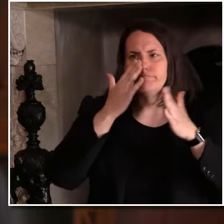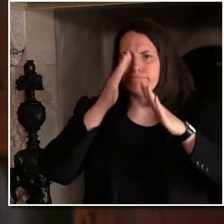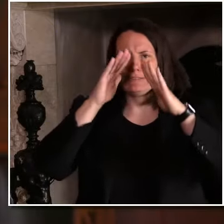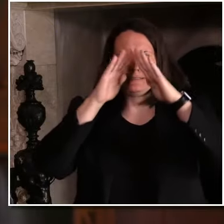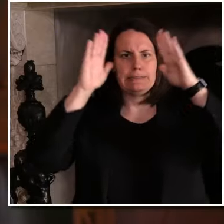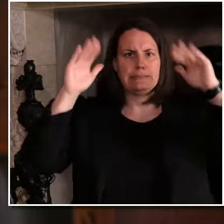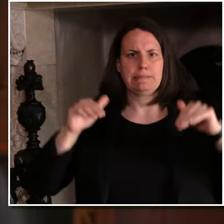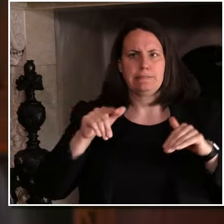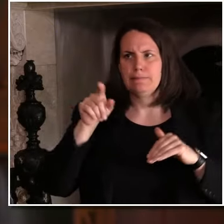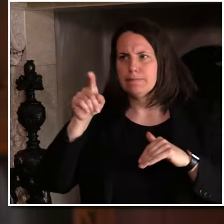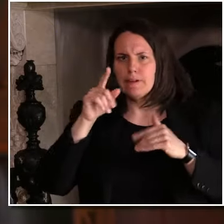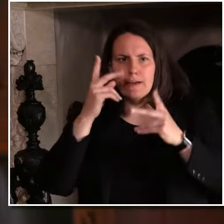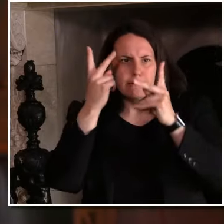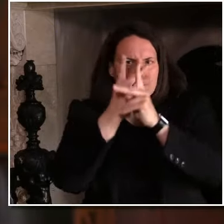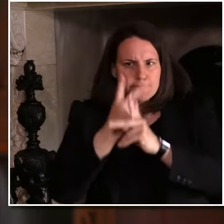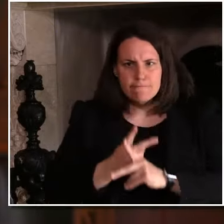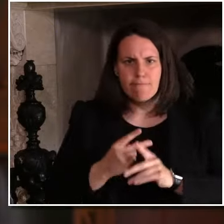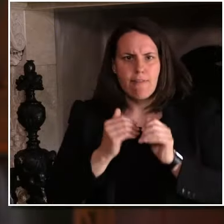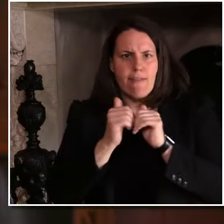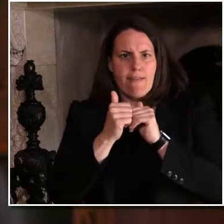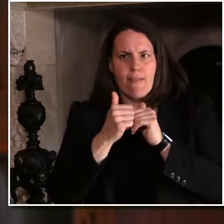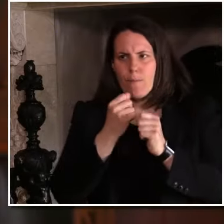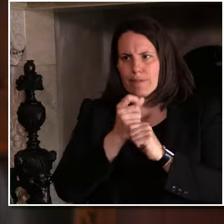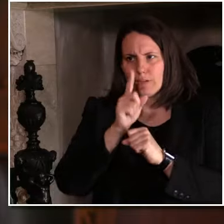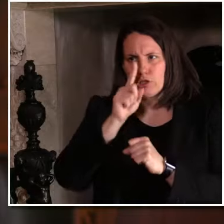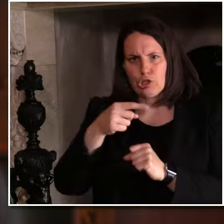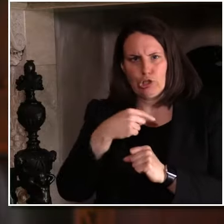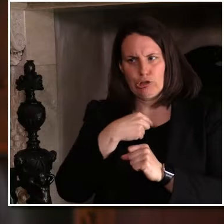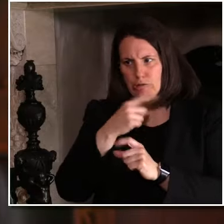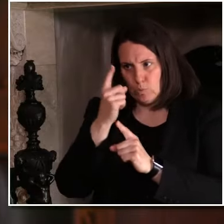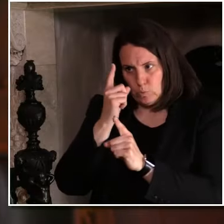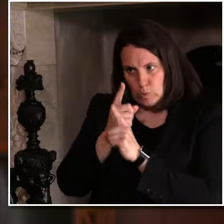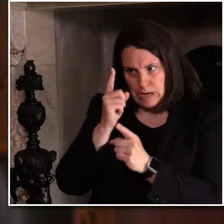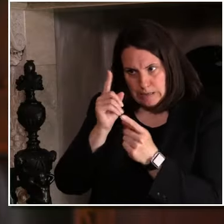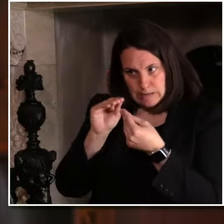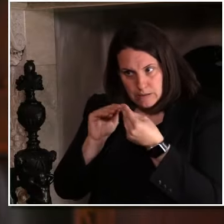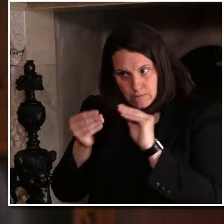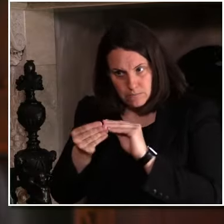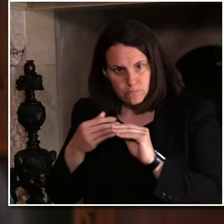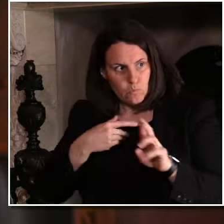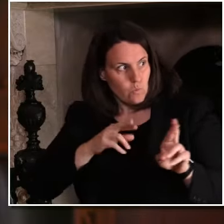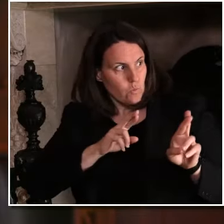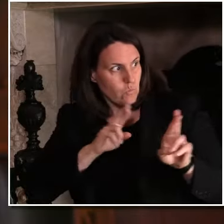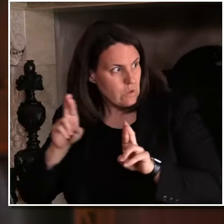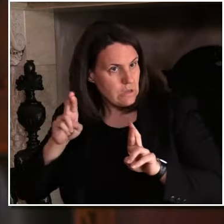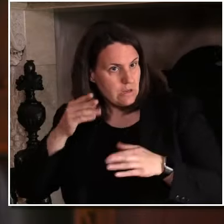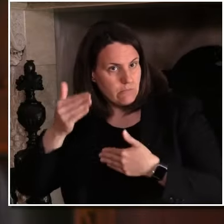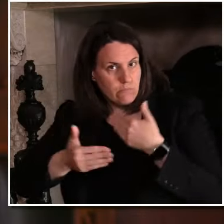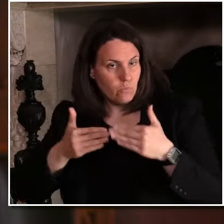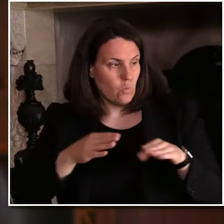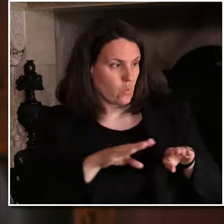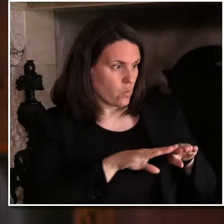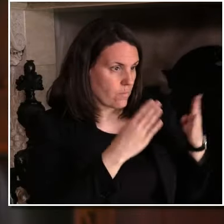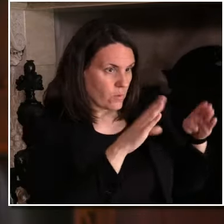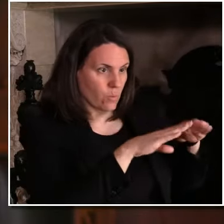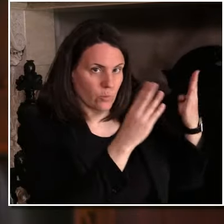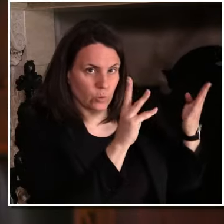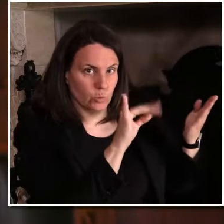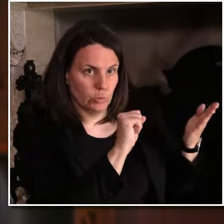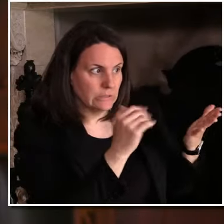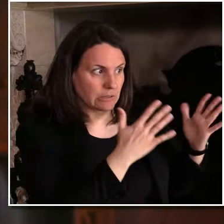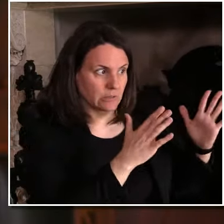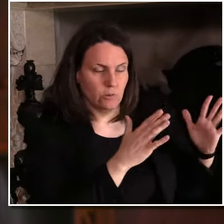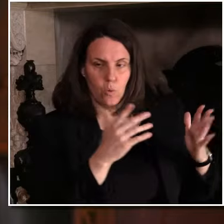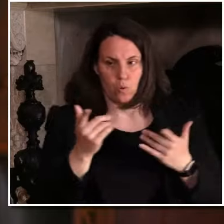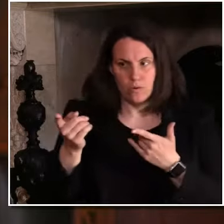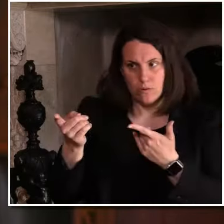the important gating criteria, the important criteria as it relates to starting to turn the dial, are on these trajectory